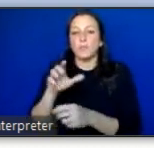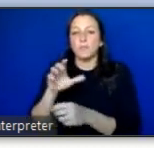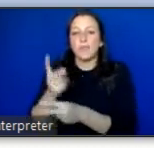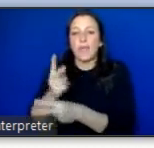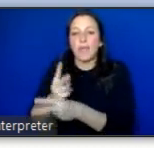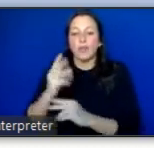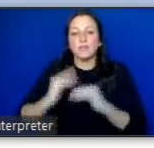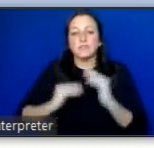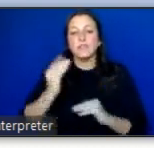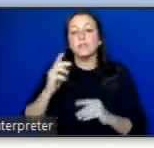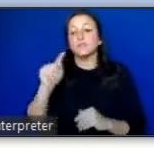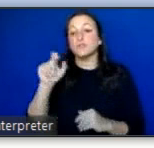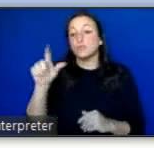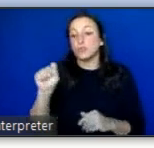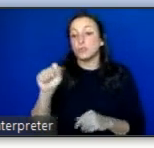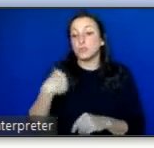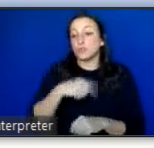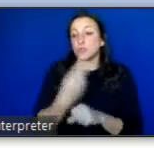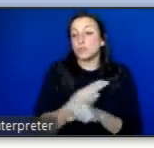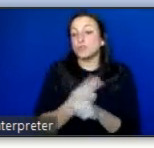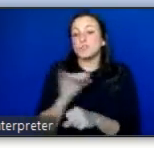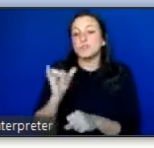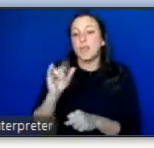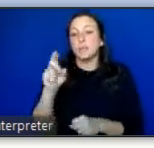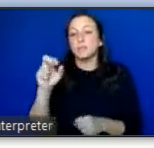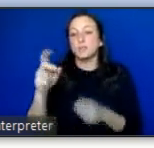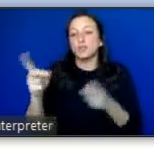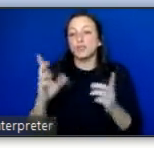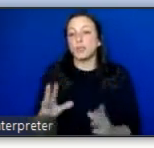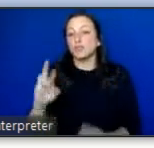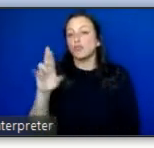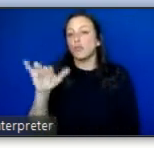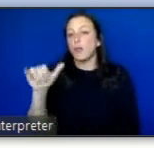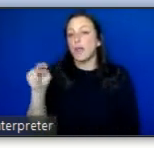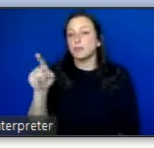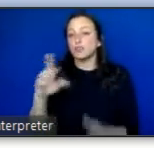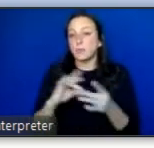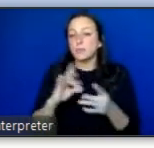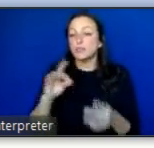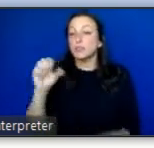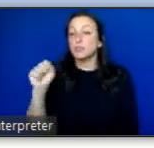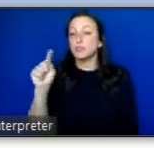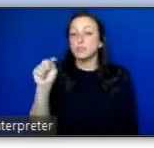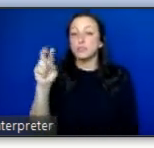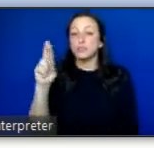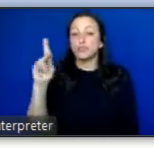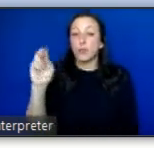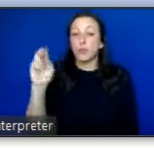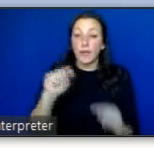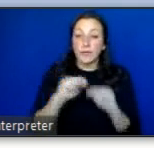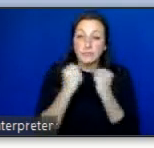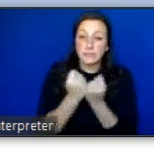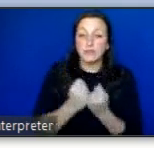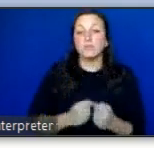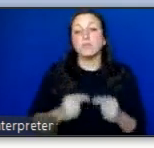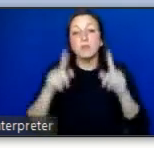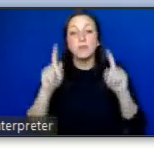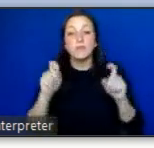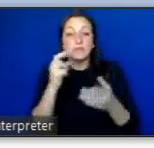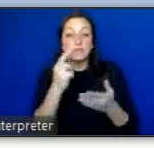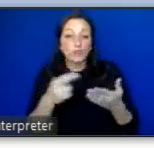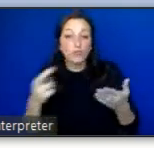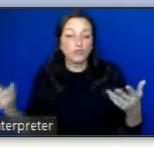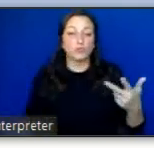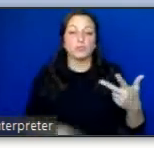included things that Director Ryan mentioned. So our strike team, the testing resources that Director Bookman mentioned, and then the